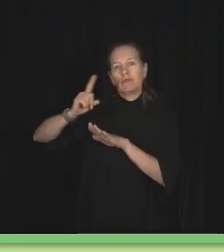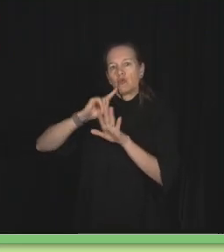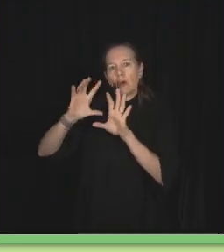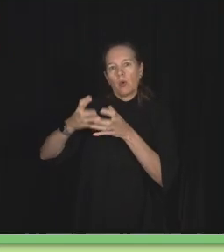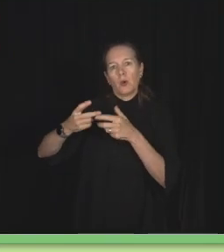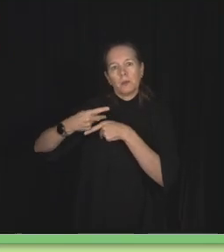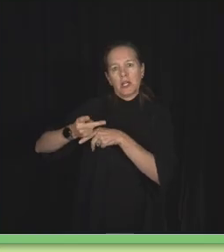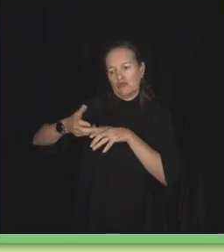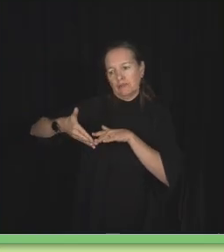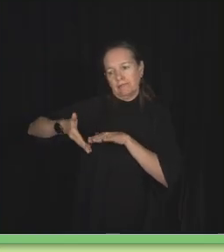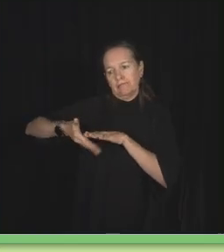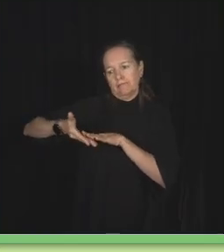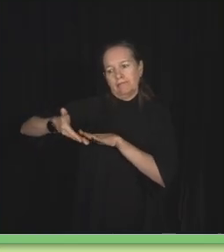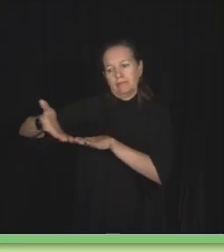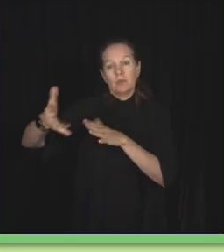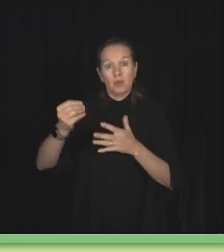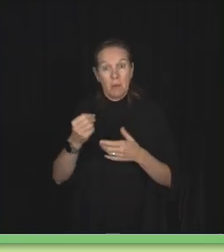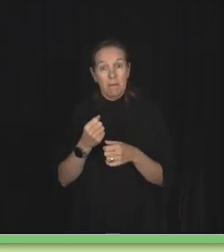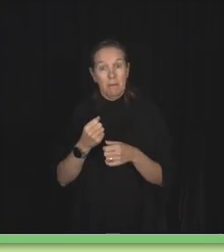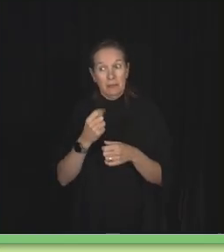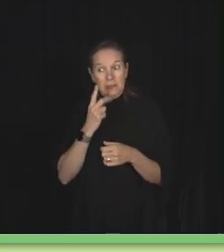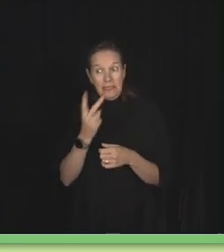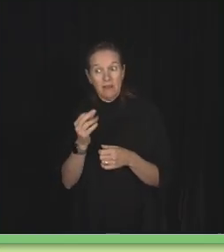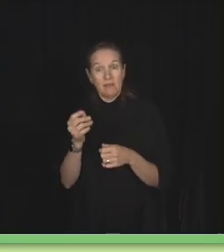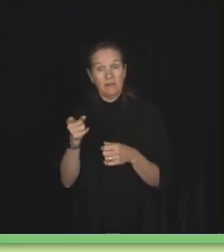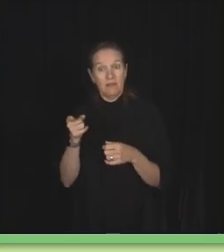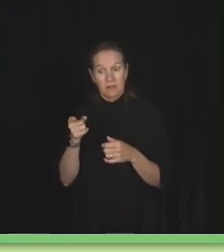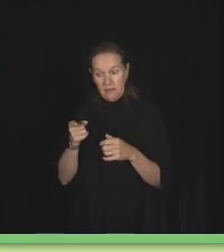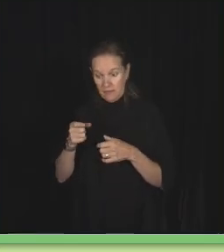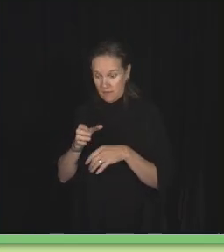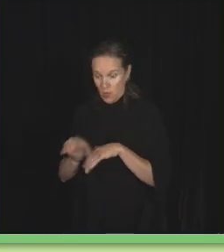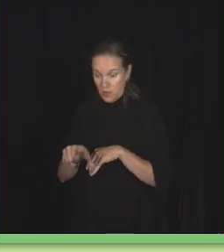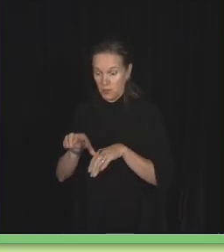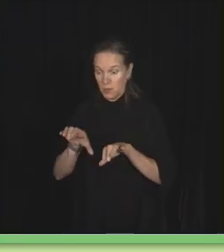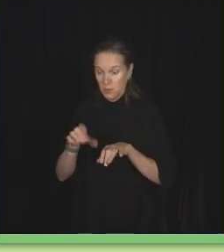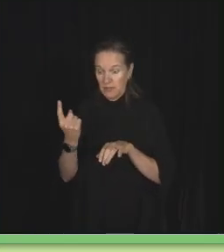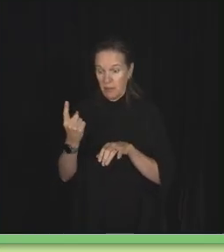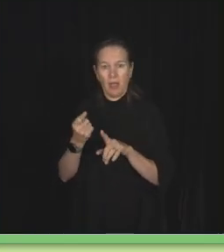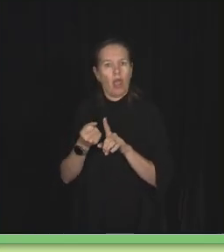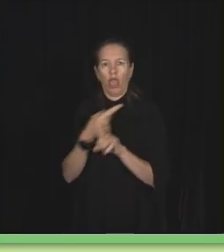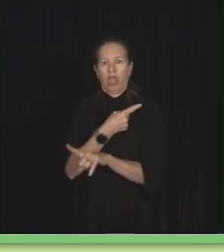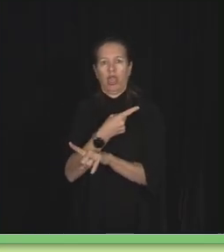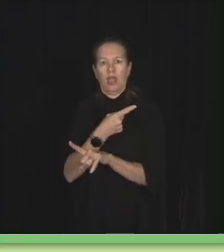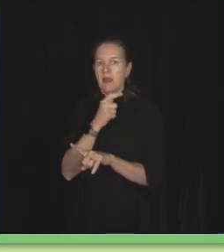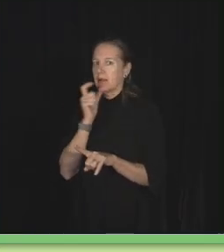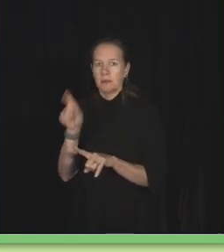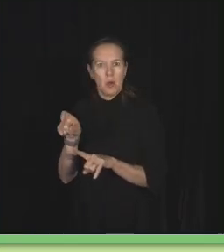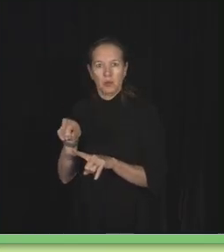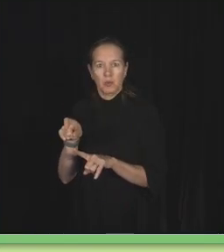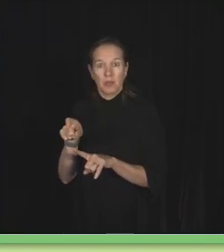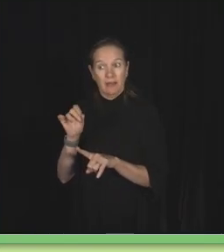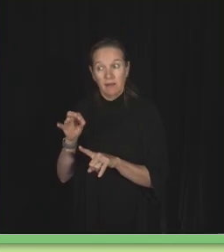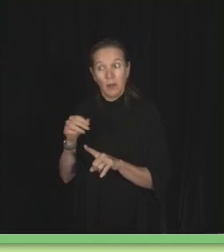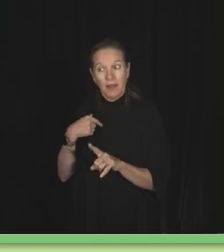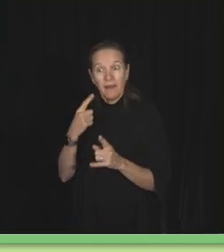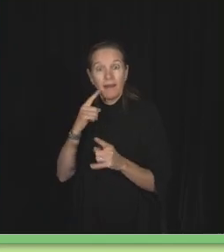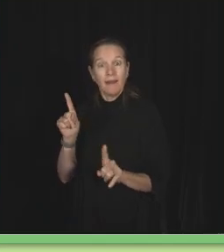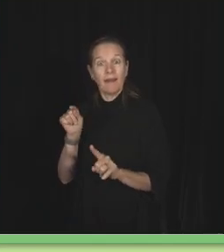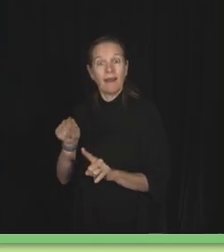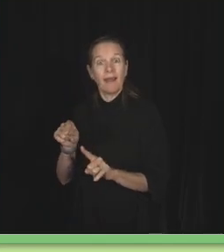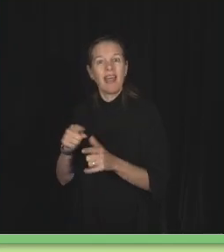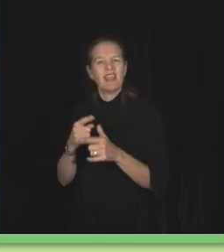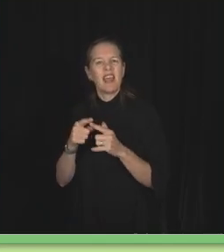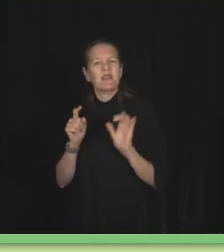and see if we can make it do anything it's not supposed to do. And if we do, then we can give you the ability to